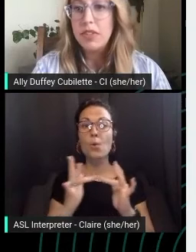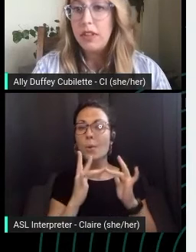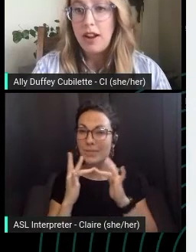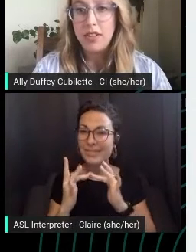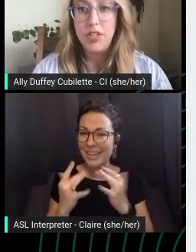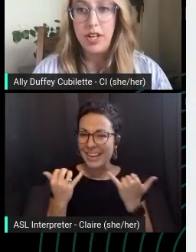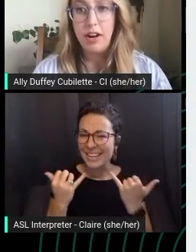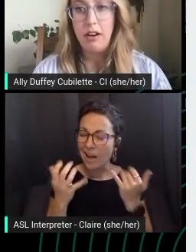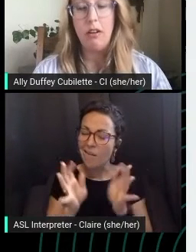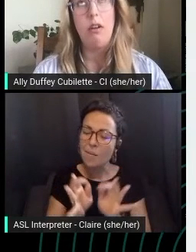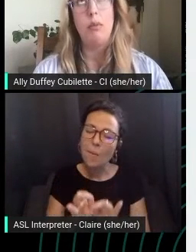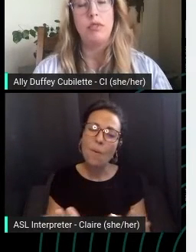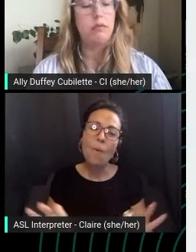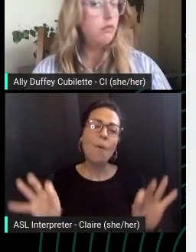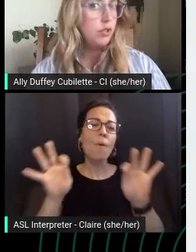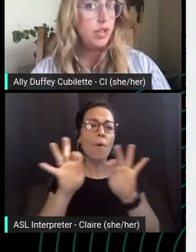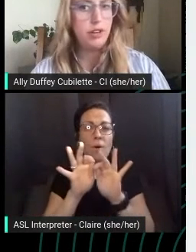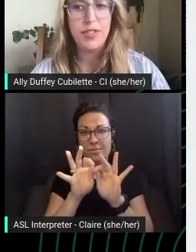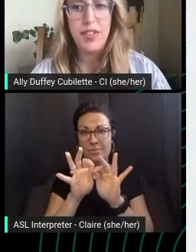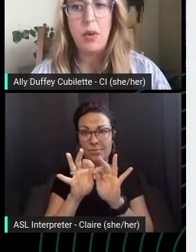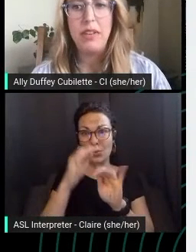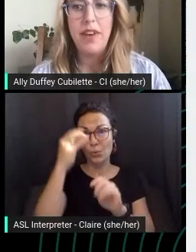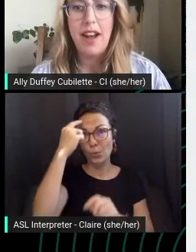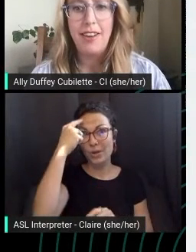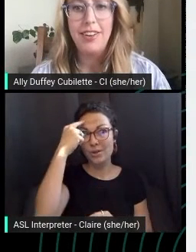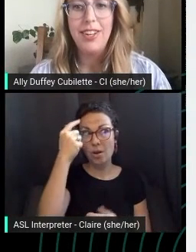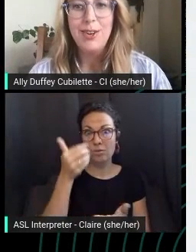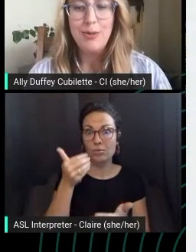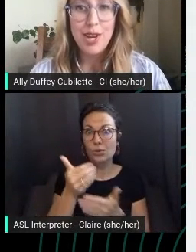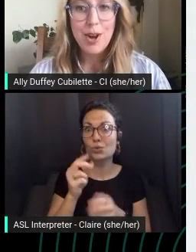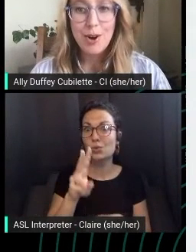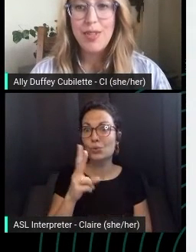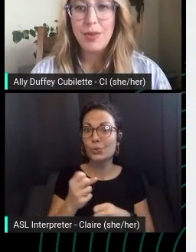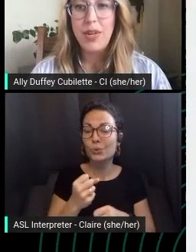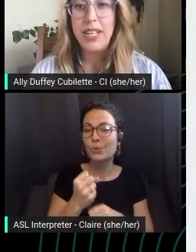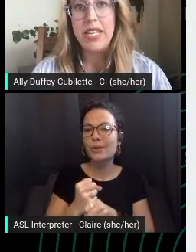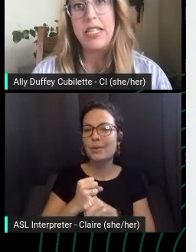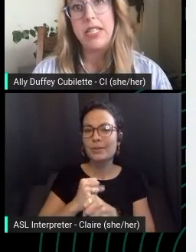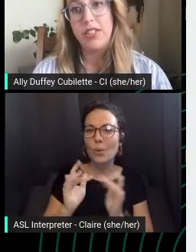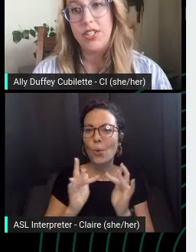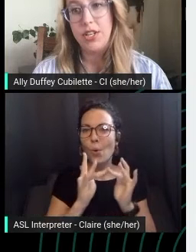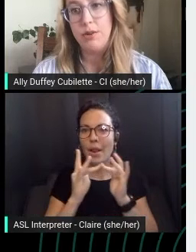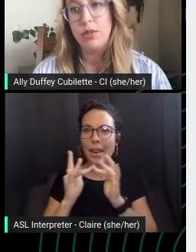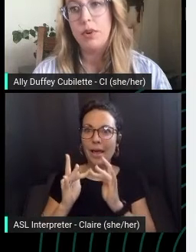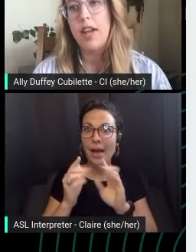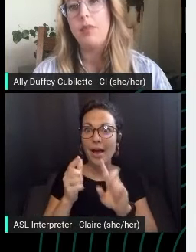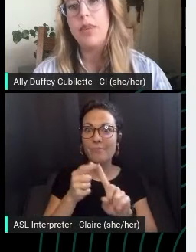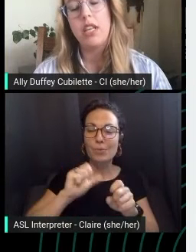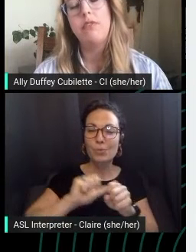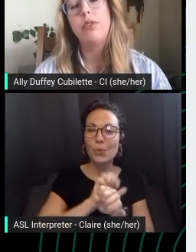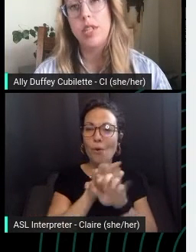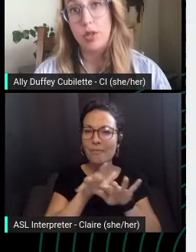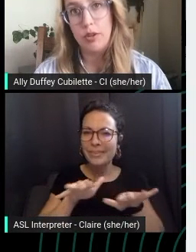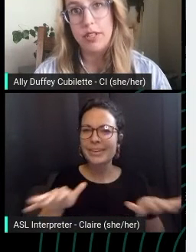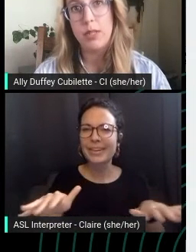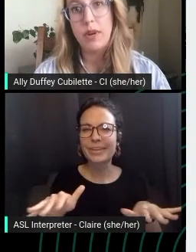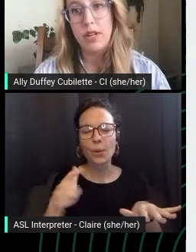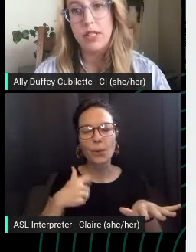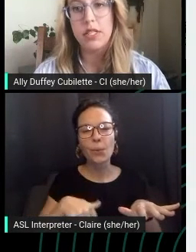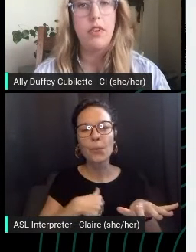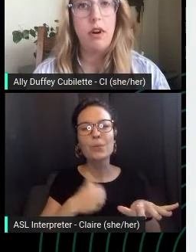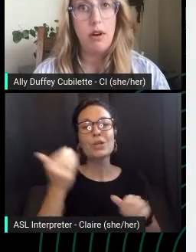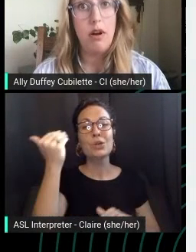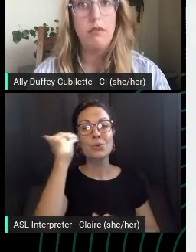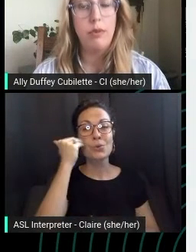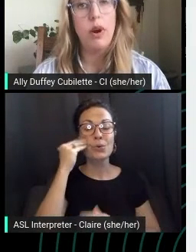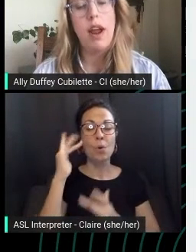particularly with the last year, almost 2 years that we've had. We know that we need to continue to provide meaningful digital